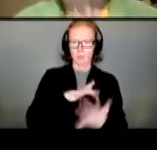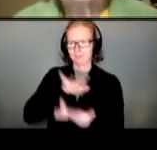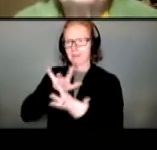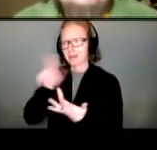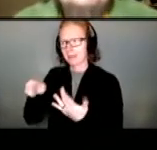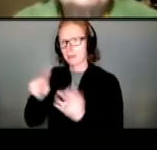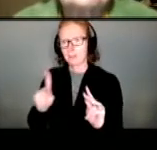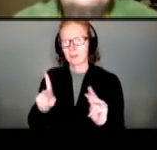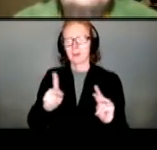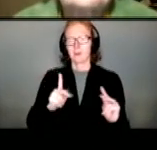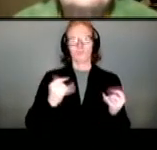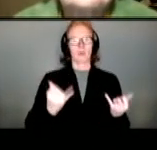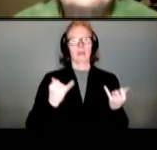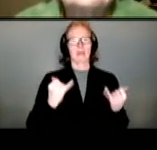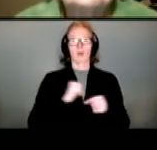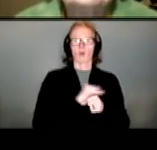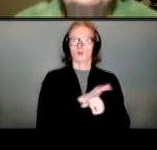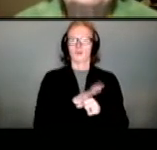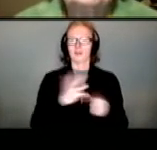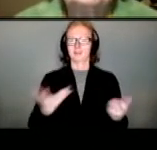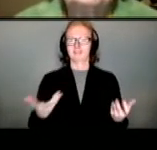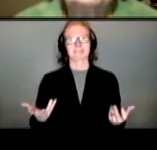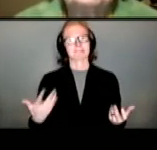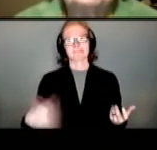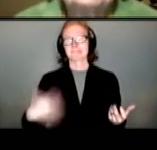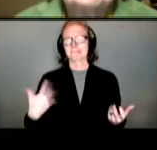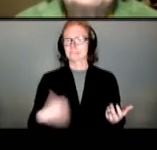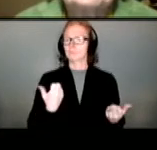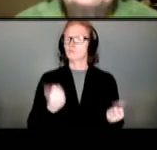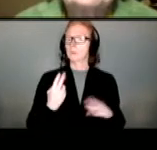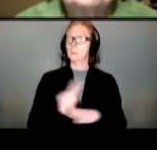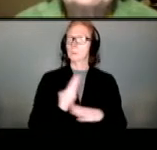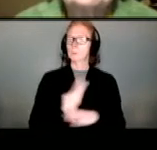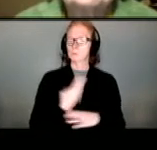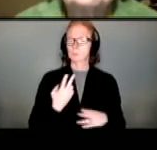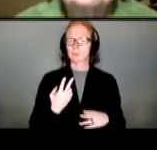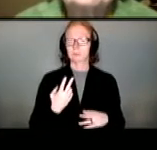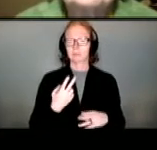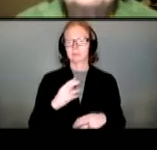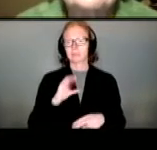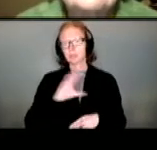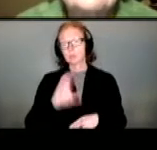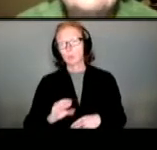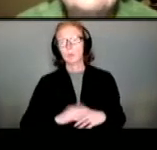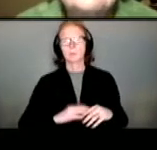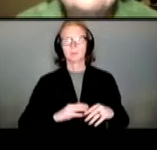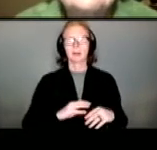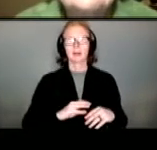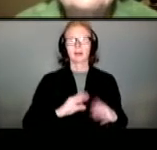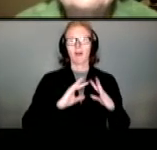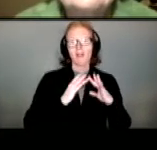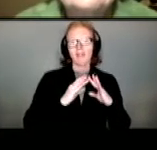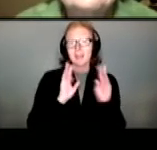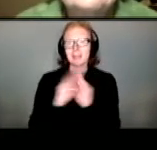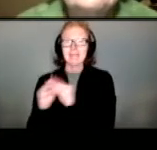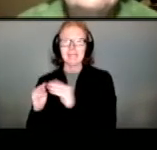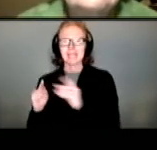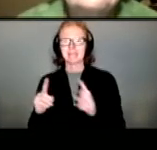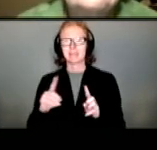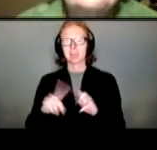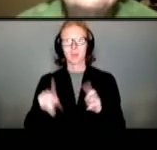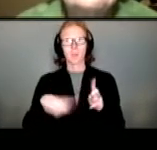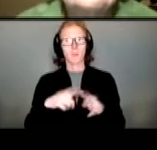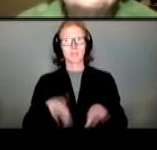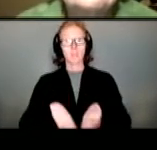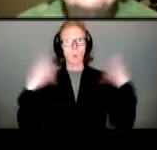this age of COVID, we are using, Zoom and virtual meetings, but as we open up, we're looking